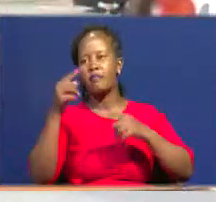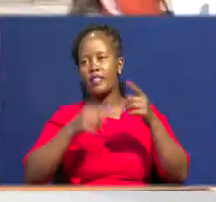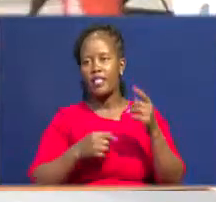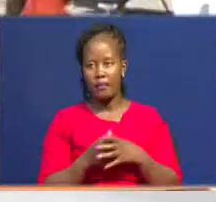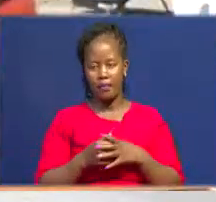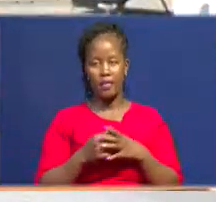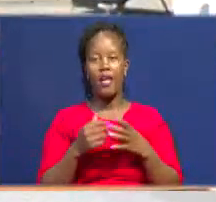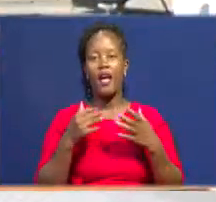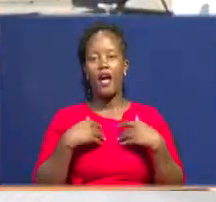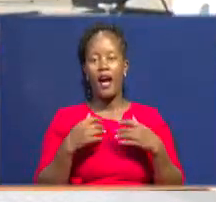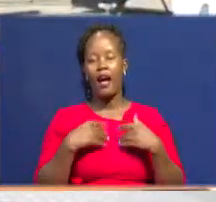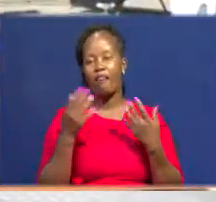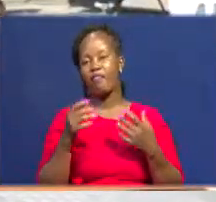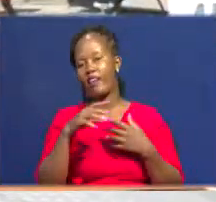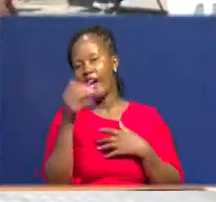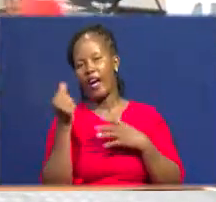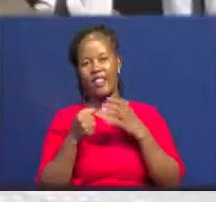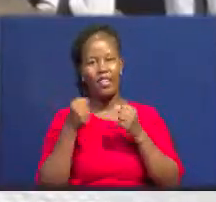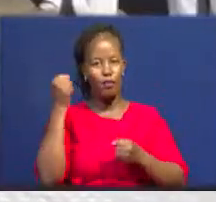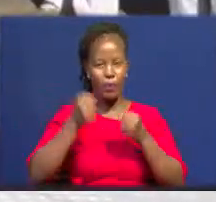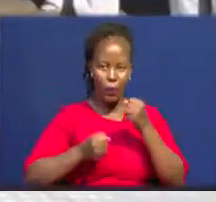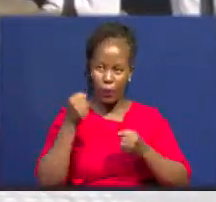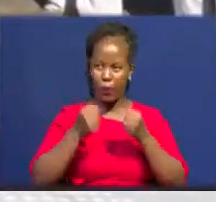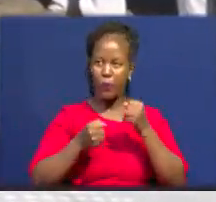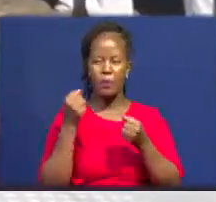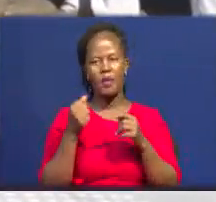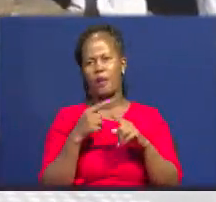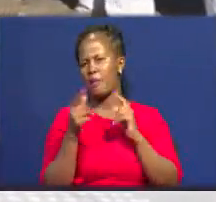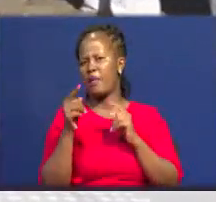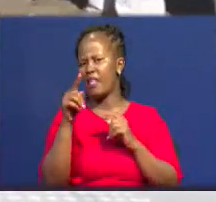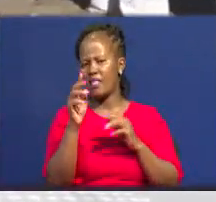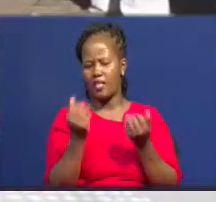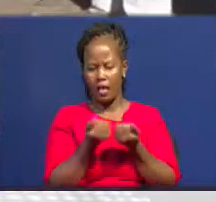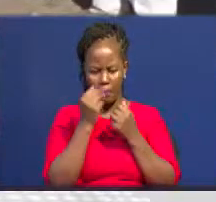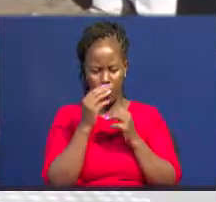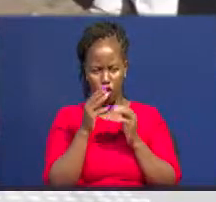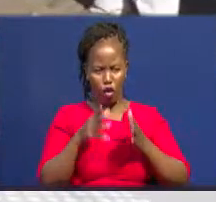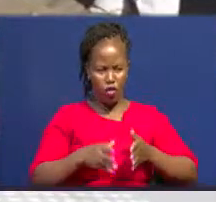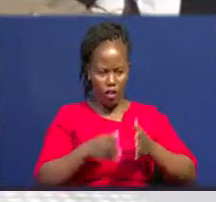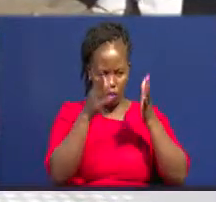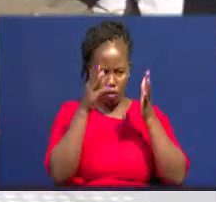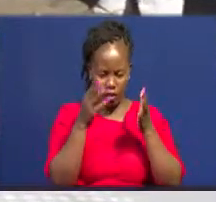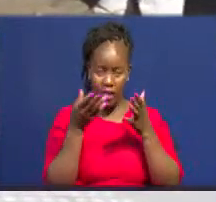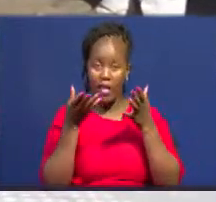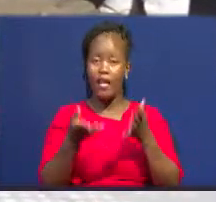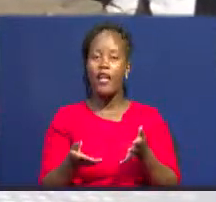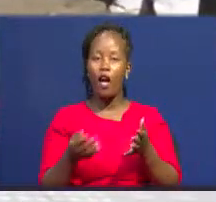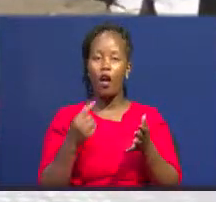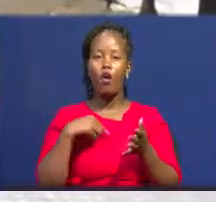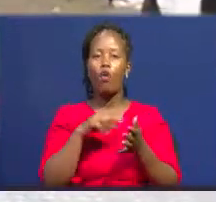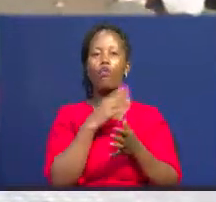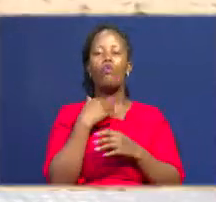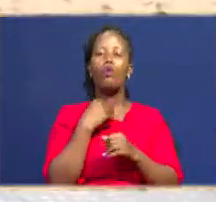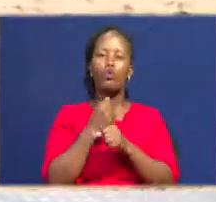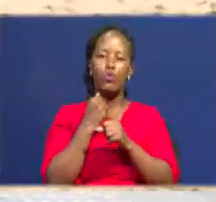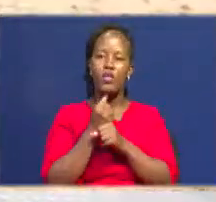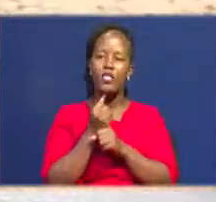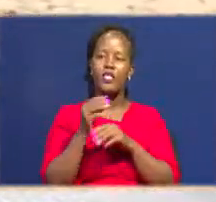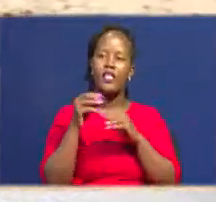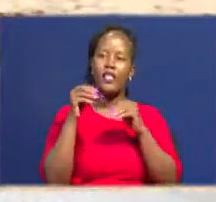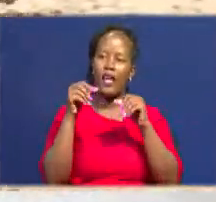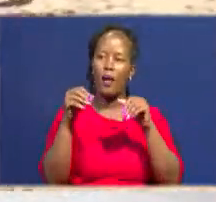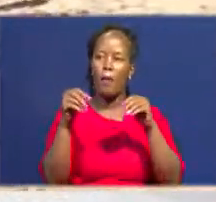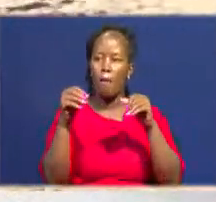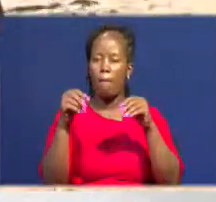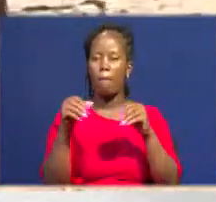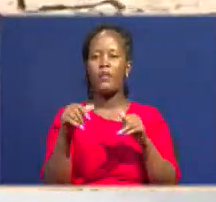beach half marathon. Yeah. And although it was on the road, so we actually want to do it at the beach. Yeah. Yeah. That's